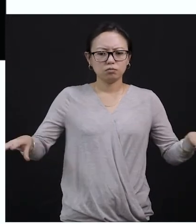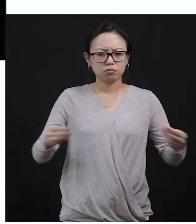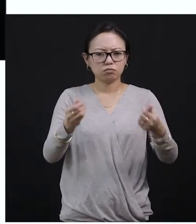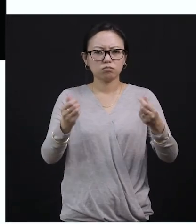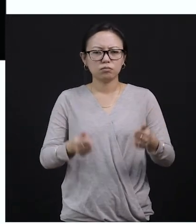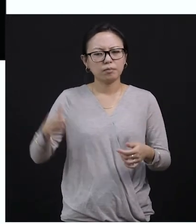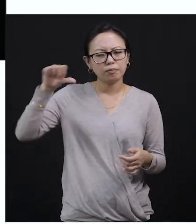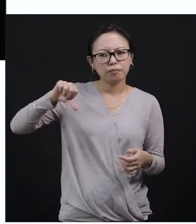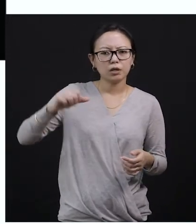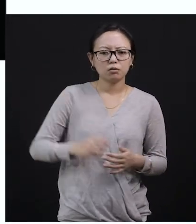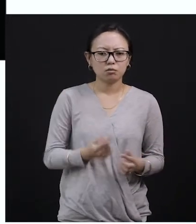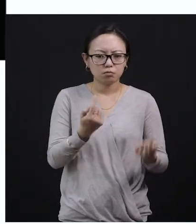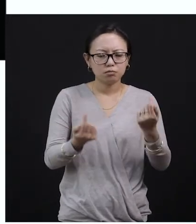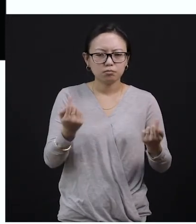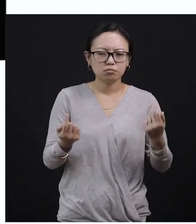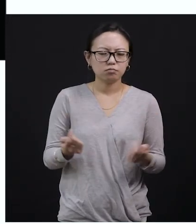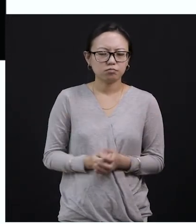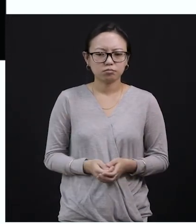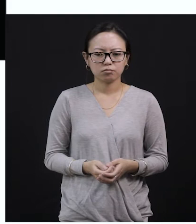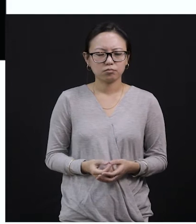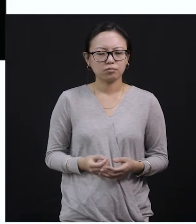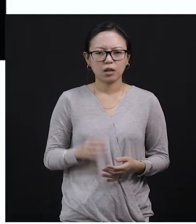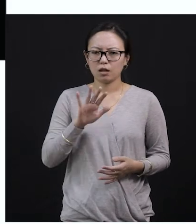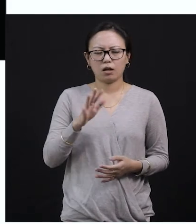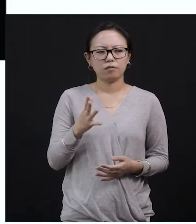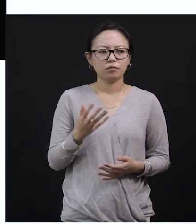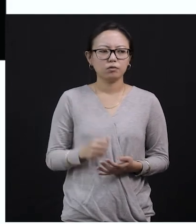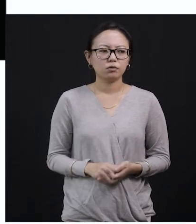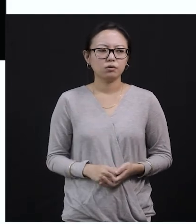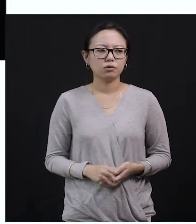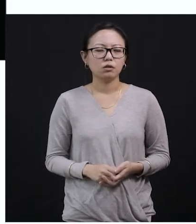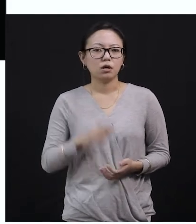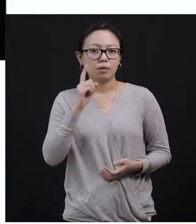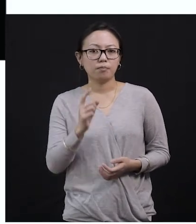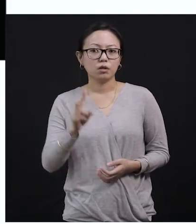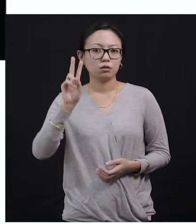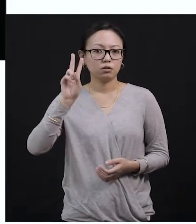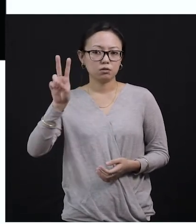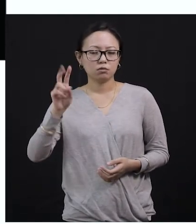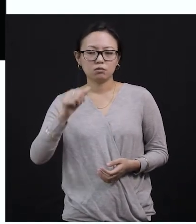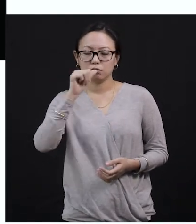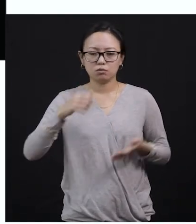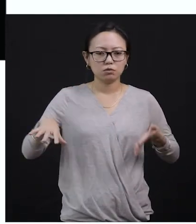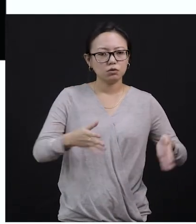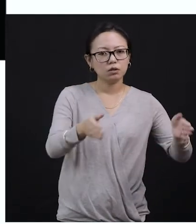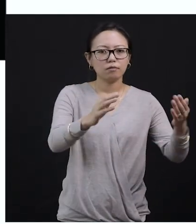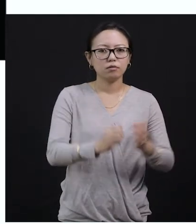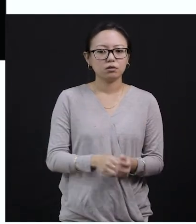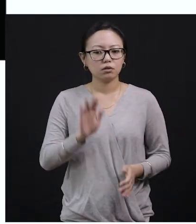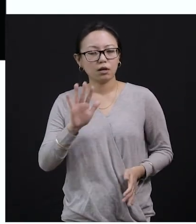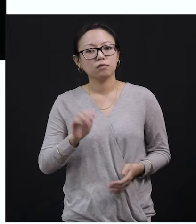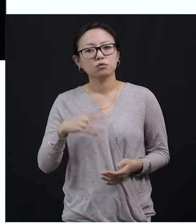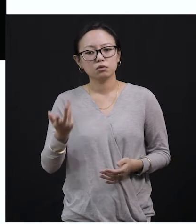were living near the water sources, that is Ganga and Bhagirathi, their land was very fertile and they were